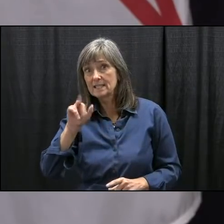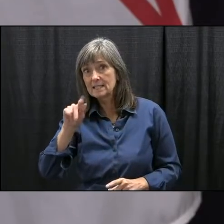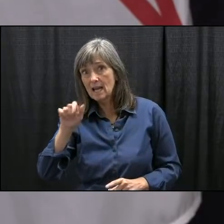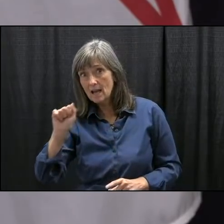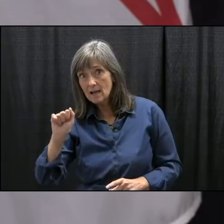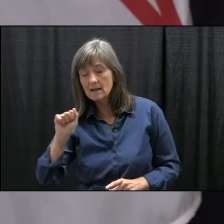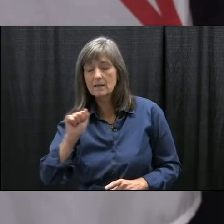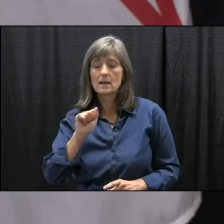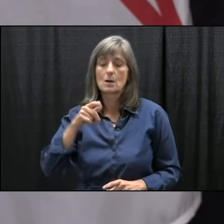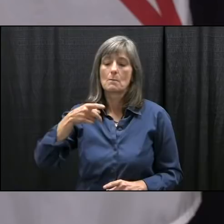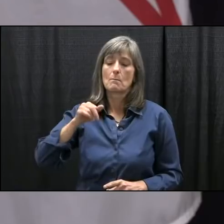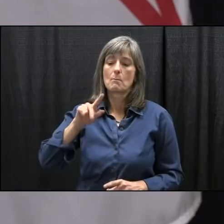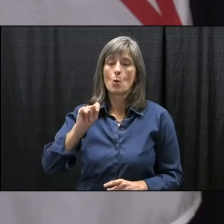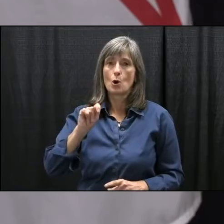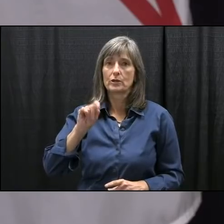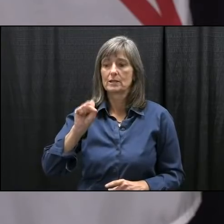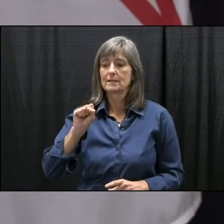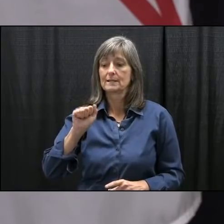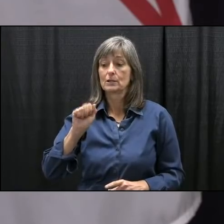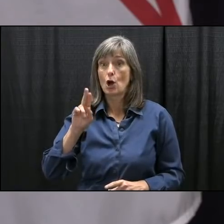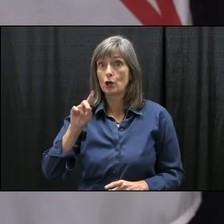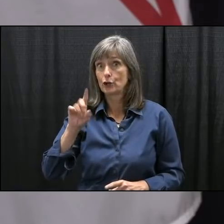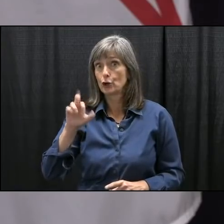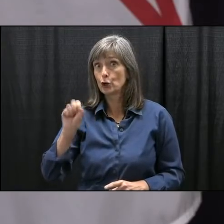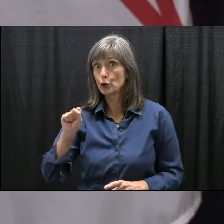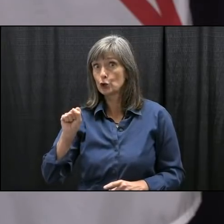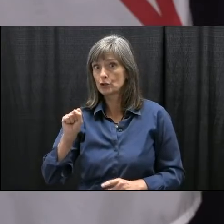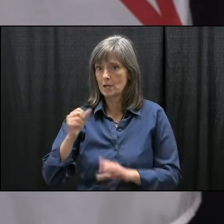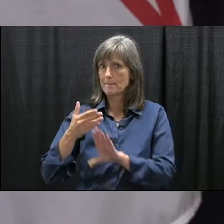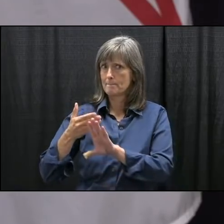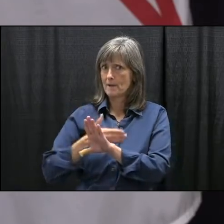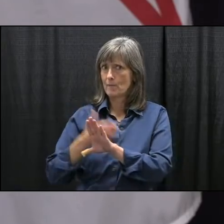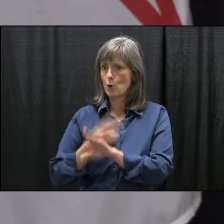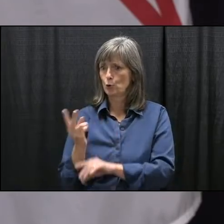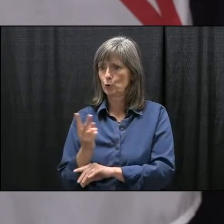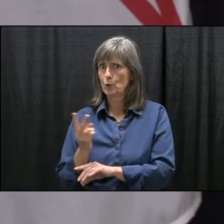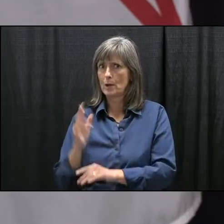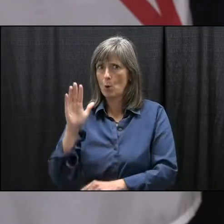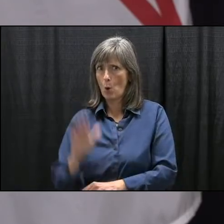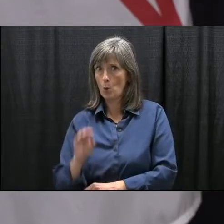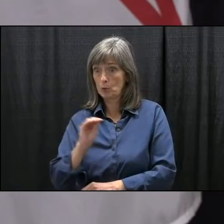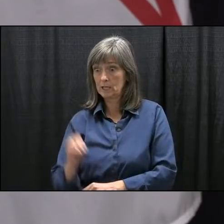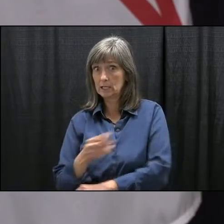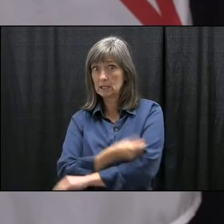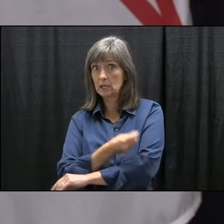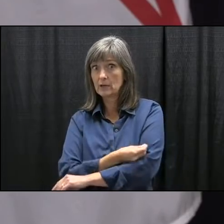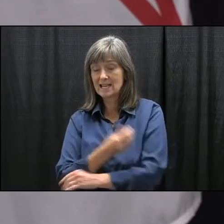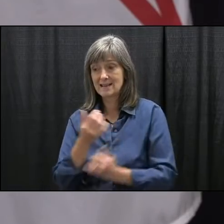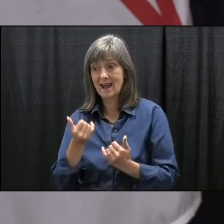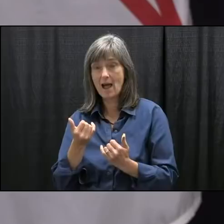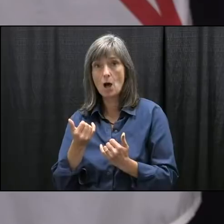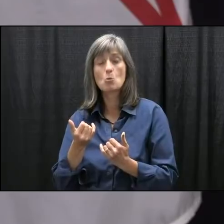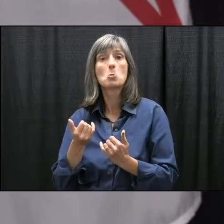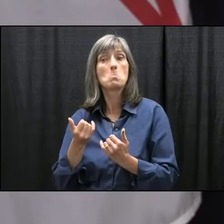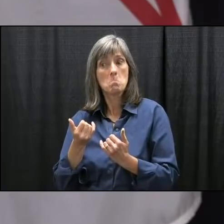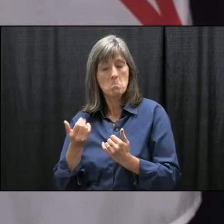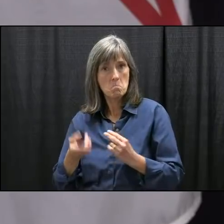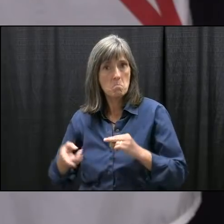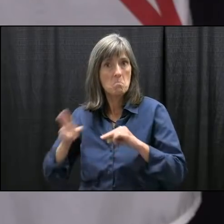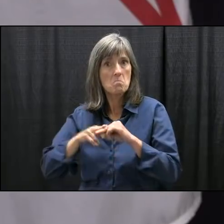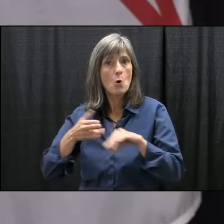have now moved from their previous lower ranking, as it were, to achieve